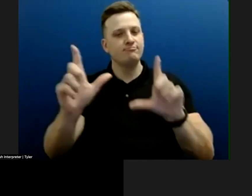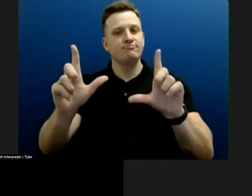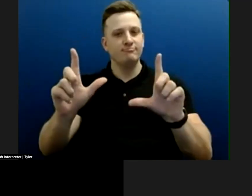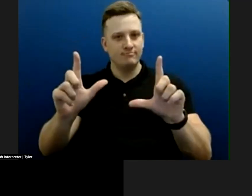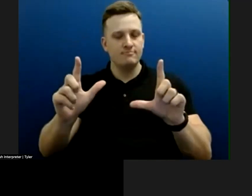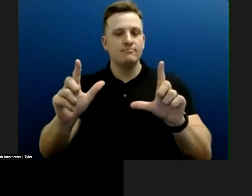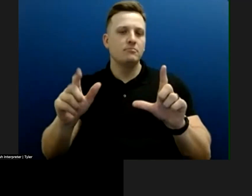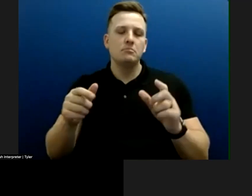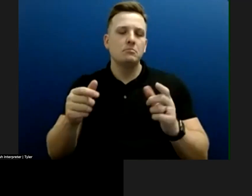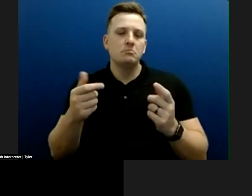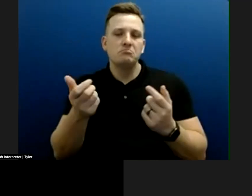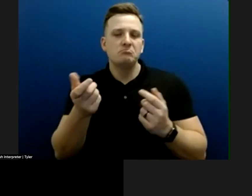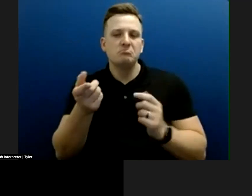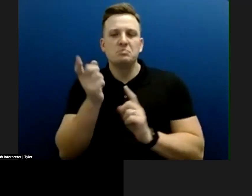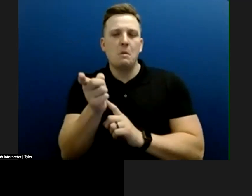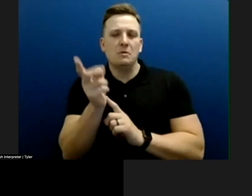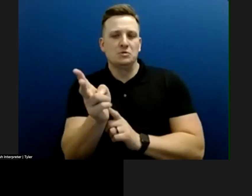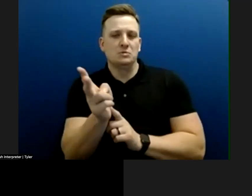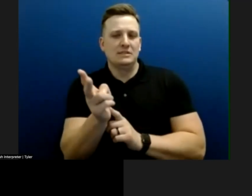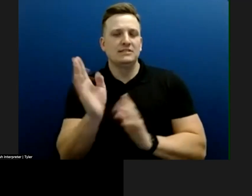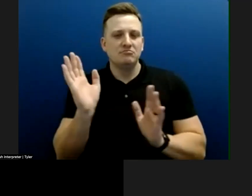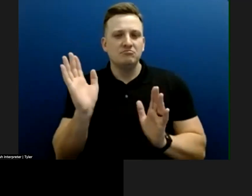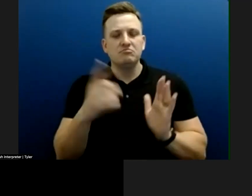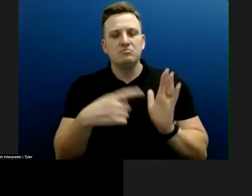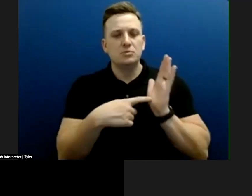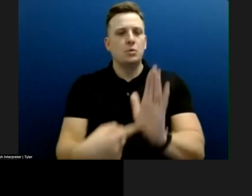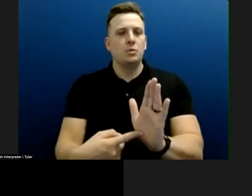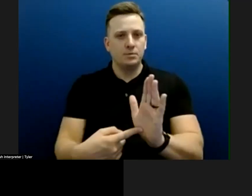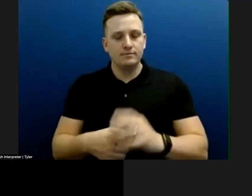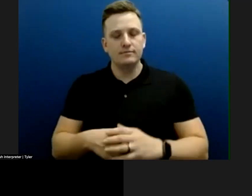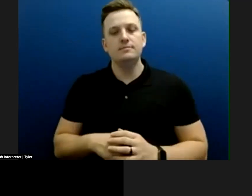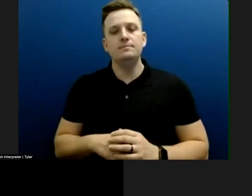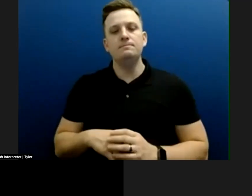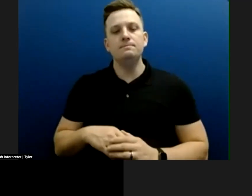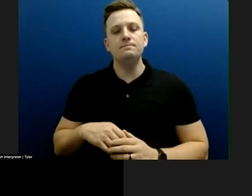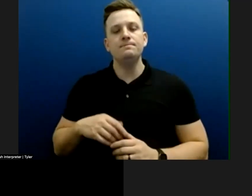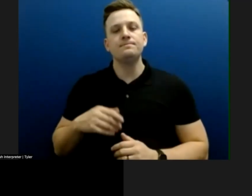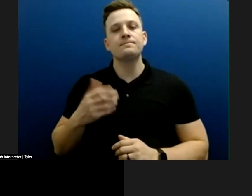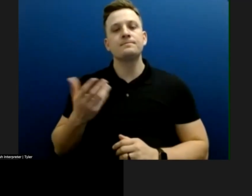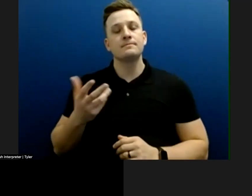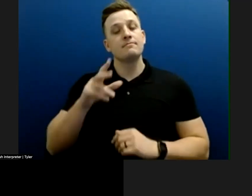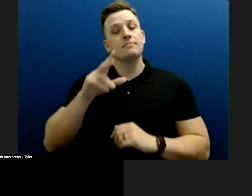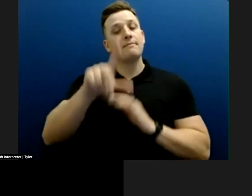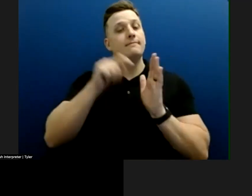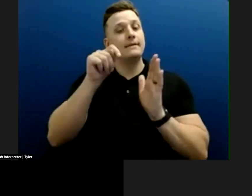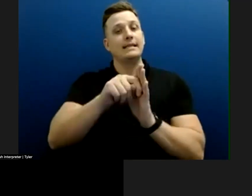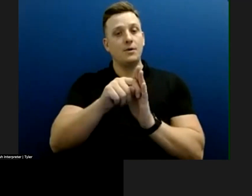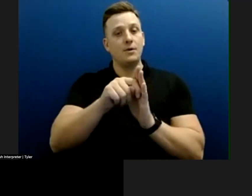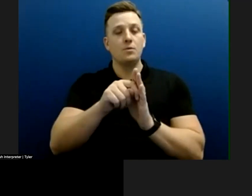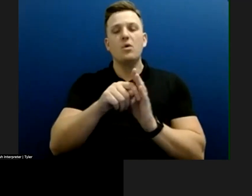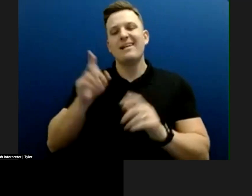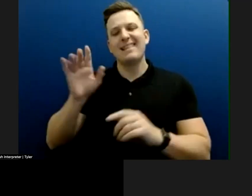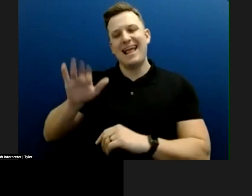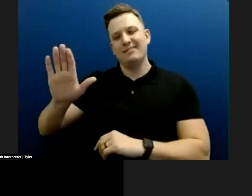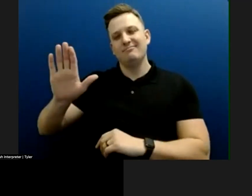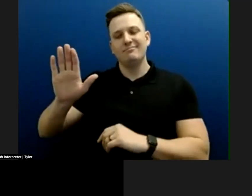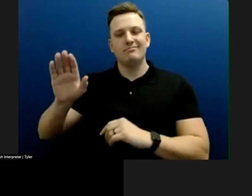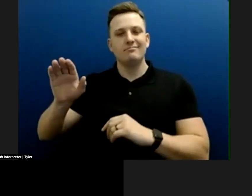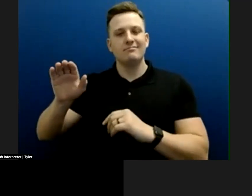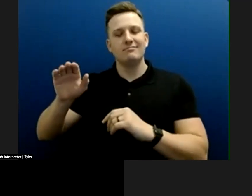the first few minutes of that video. And the video was put together, or the publication was put